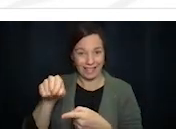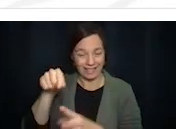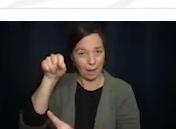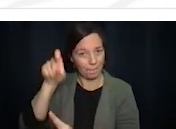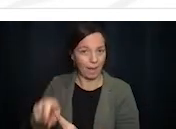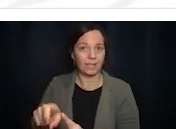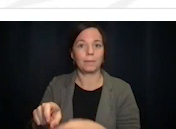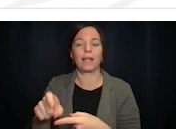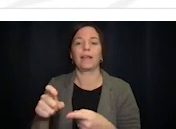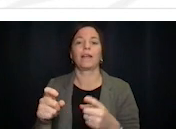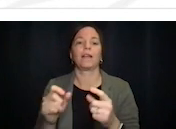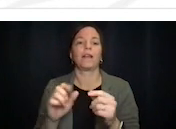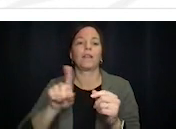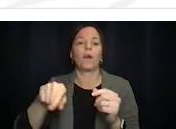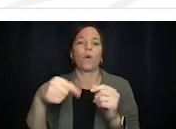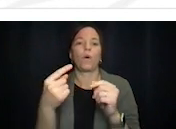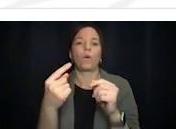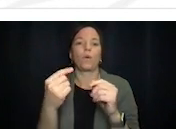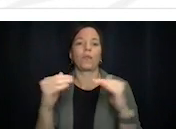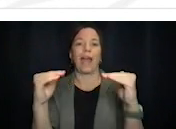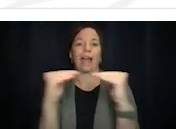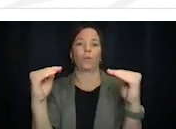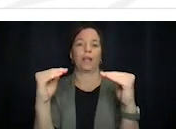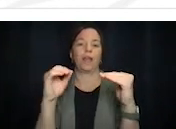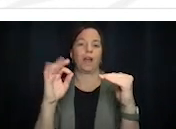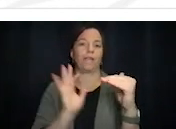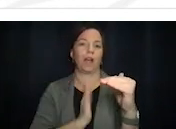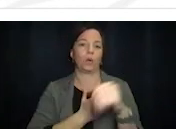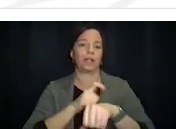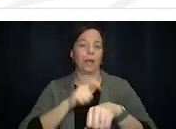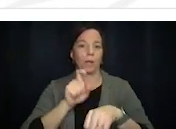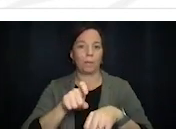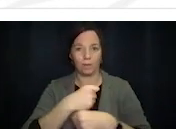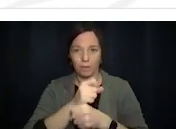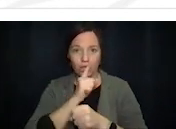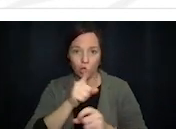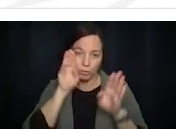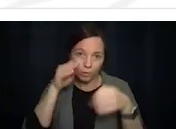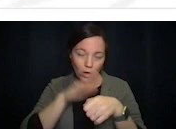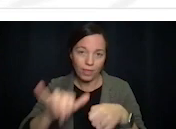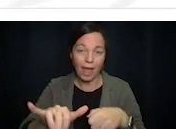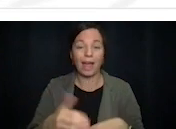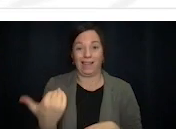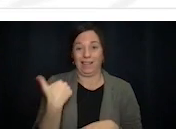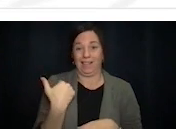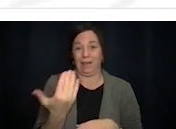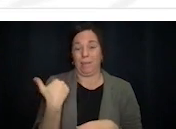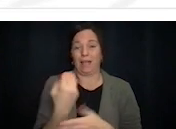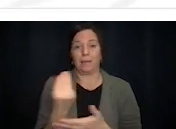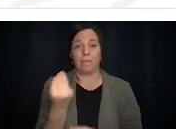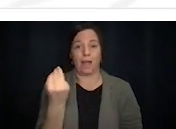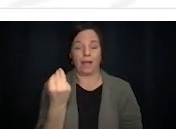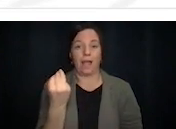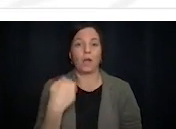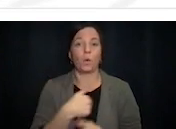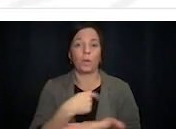please check out the informational update we just gave at the Board of Governors this past Monday, where we went over the most recent